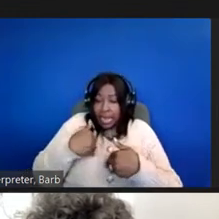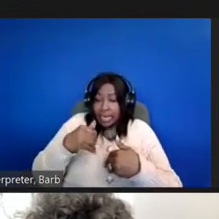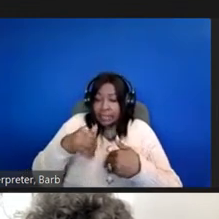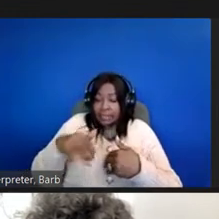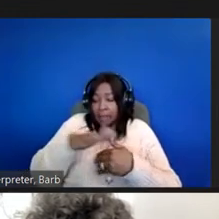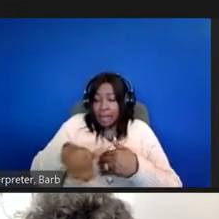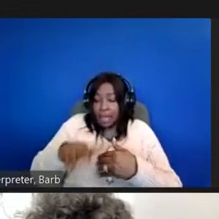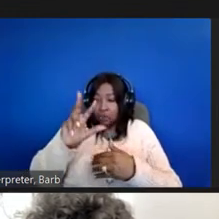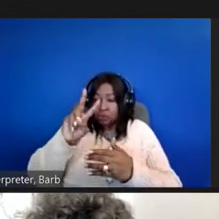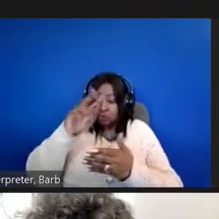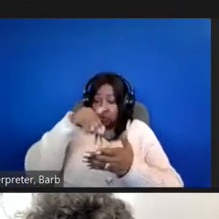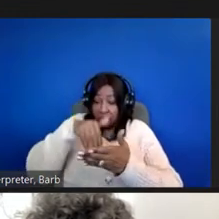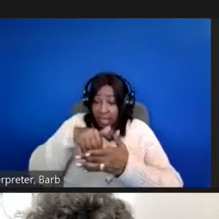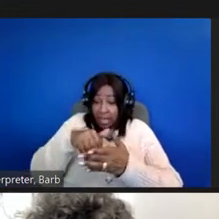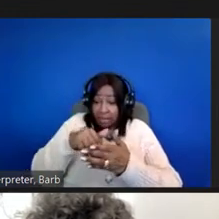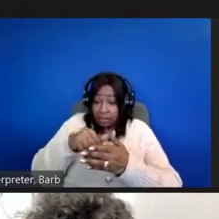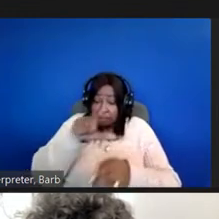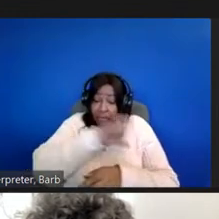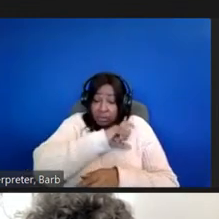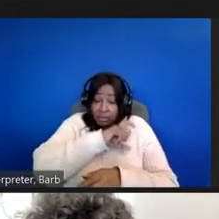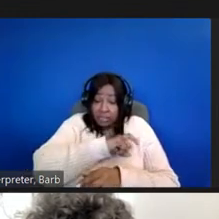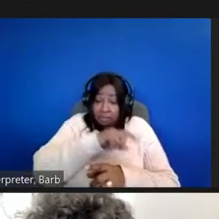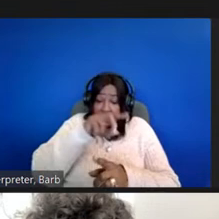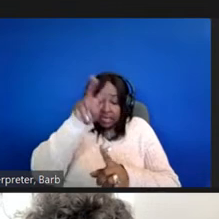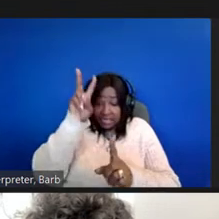to its subways. So